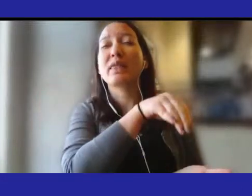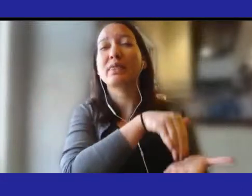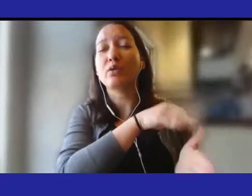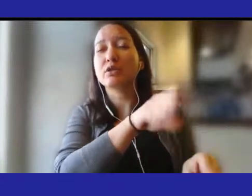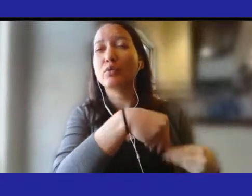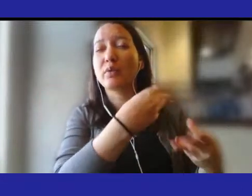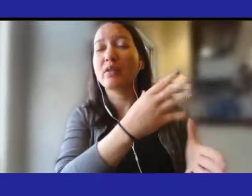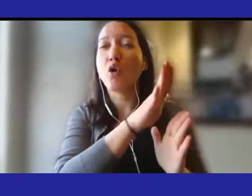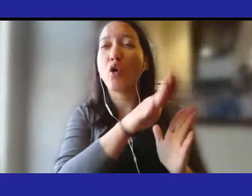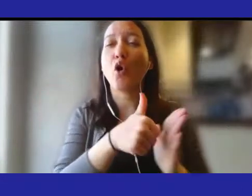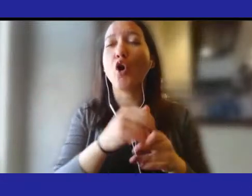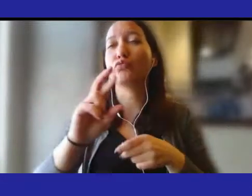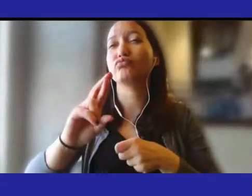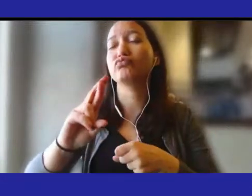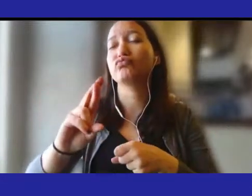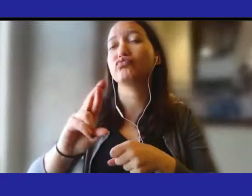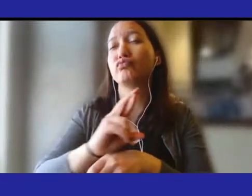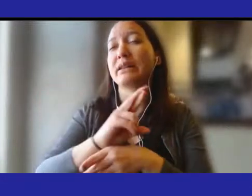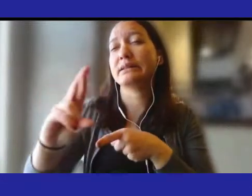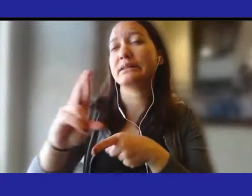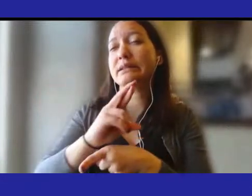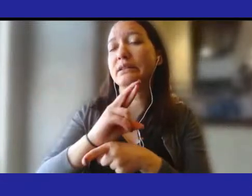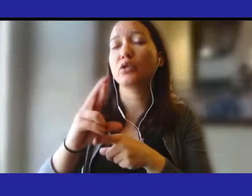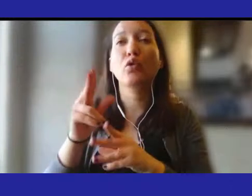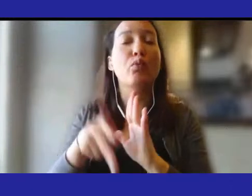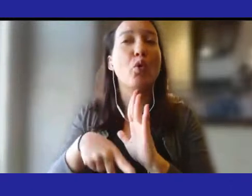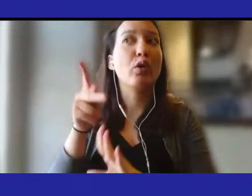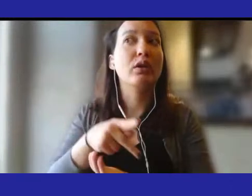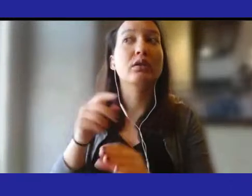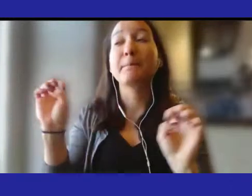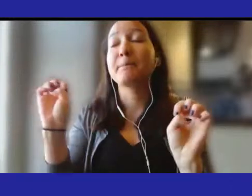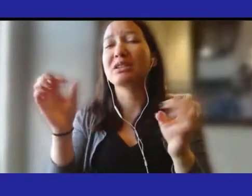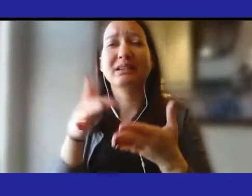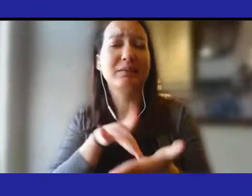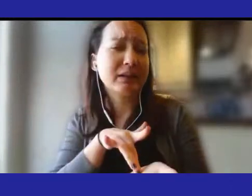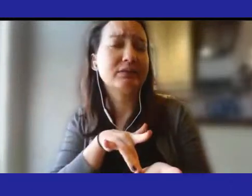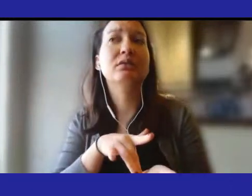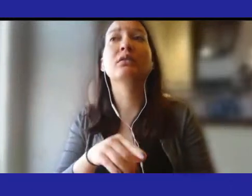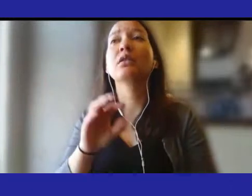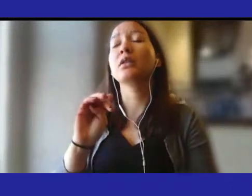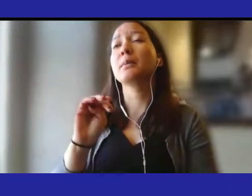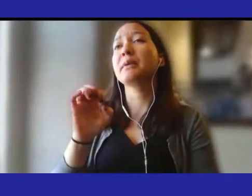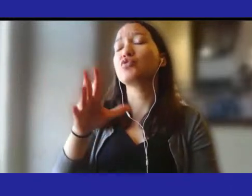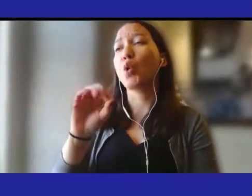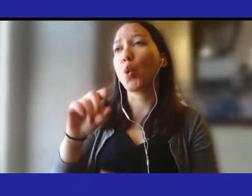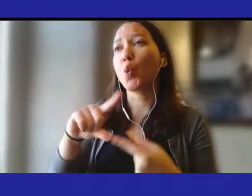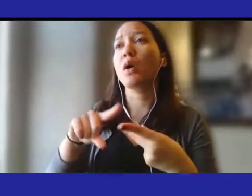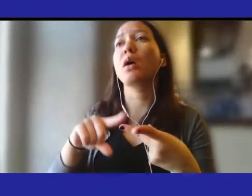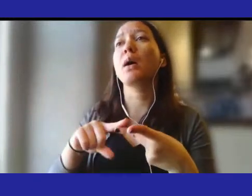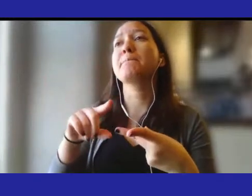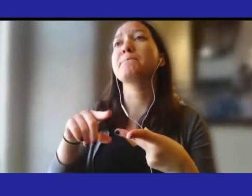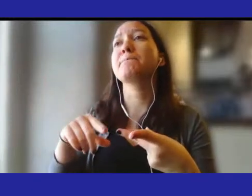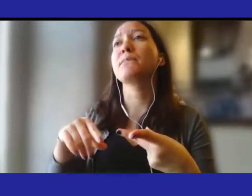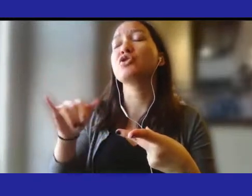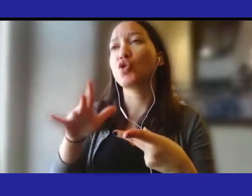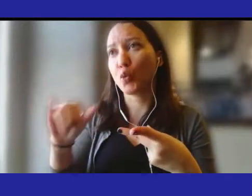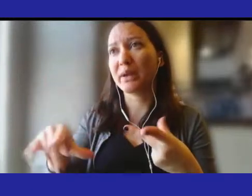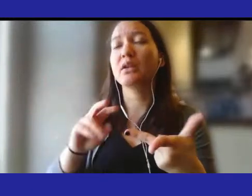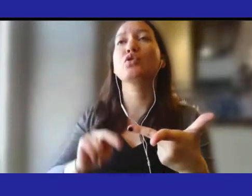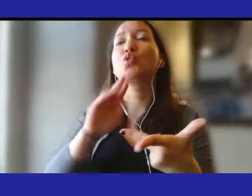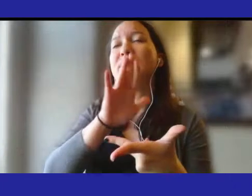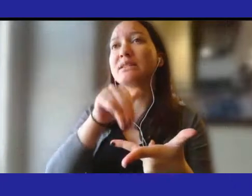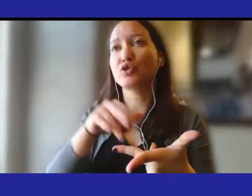residency programs throughout the system in emergency medicine. Metropolitan, Harlem, Jacoby, and North Central Bronx have been our pilot that we should be